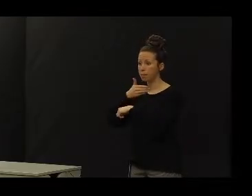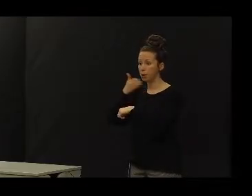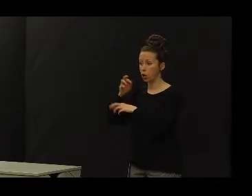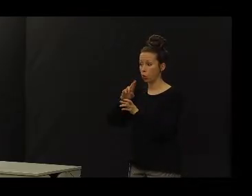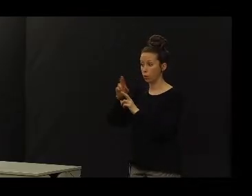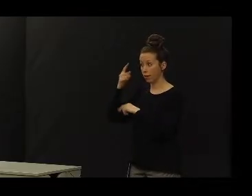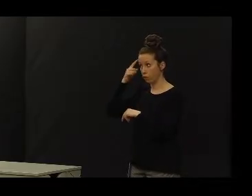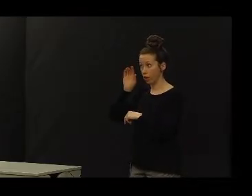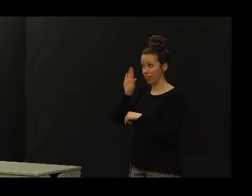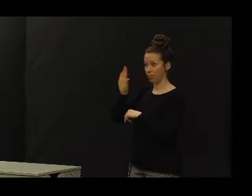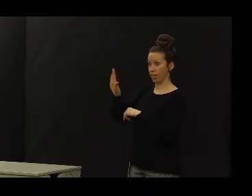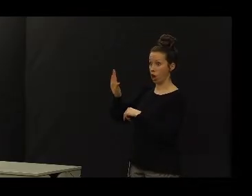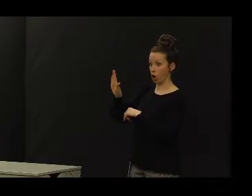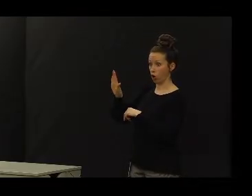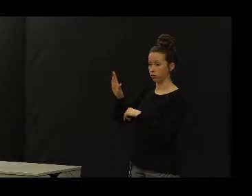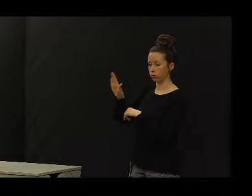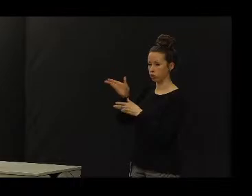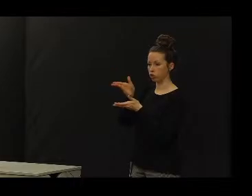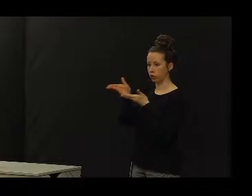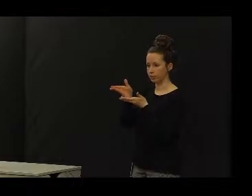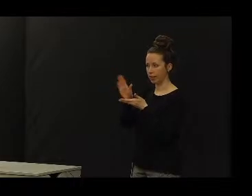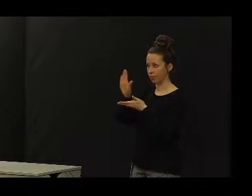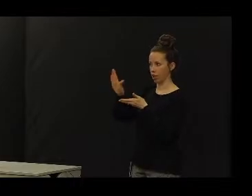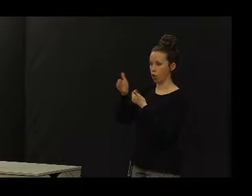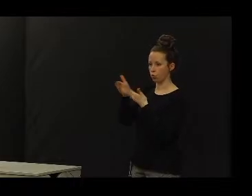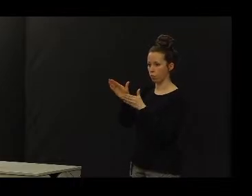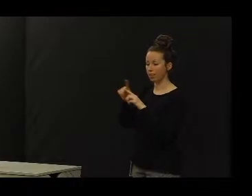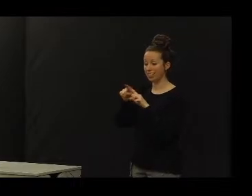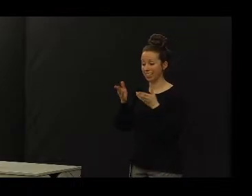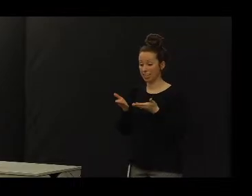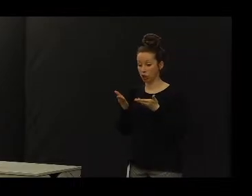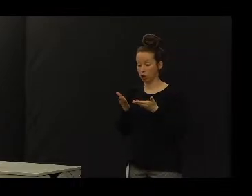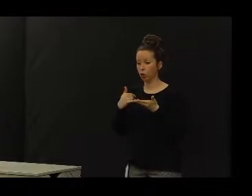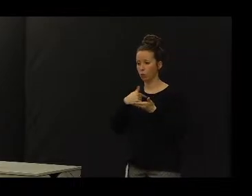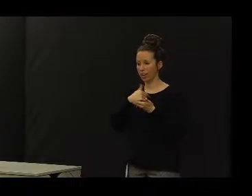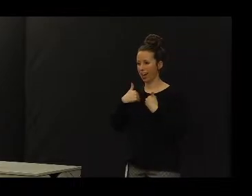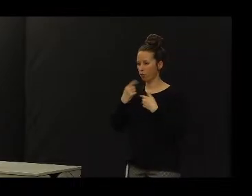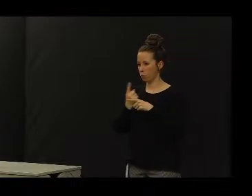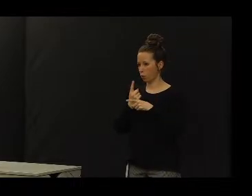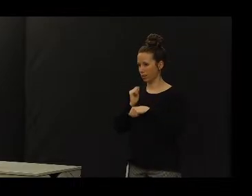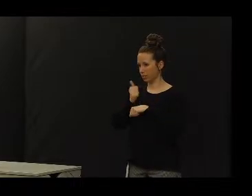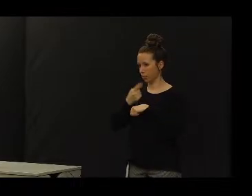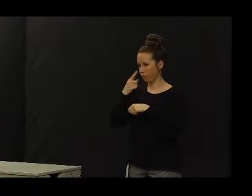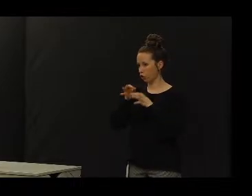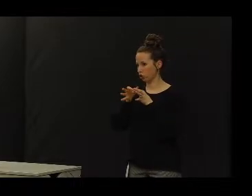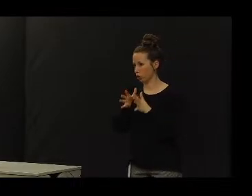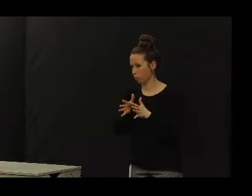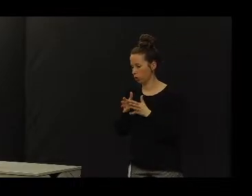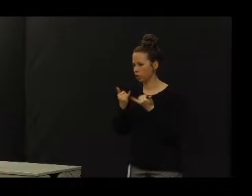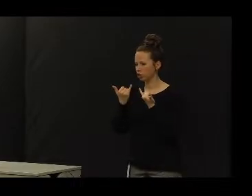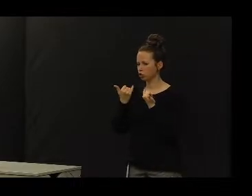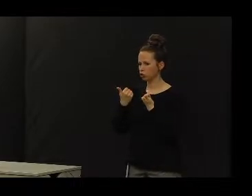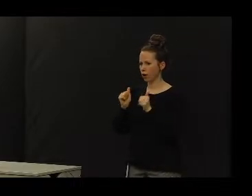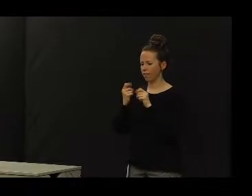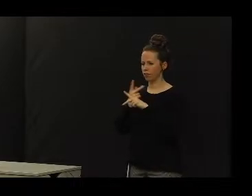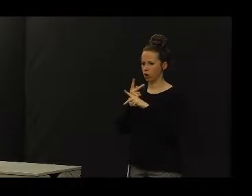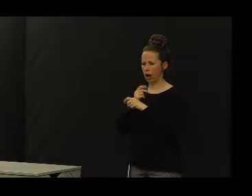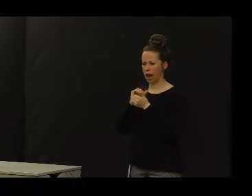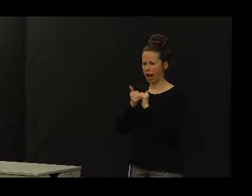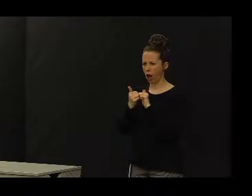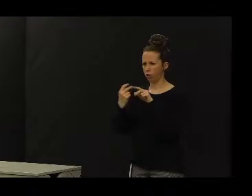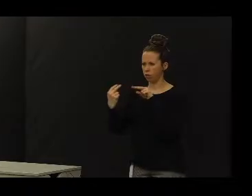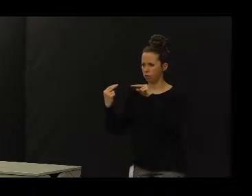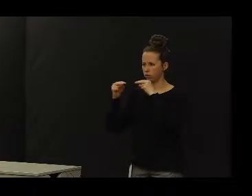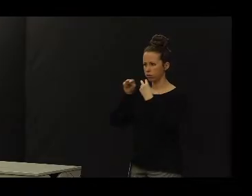room. Here we have equipment that's set up for interpreters. We're trying to figure out how line of sight and was going to